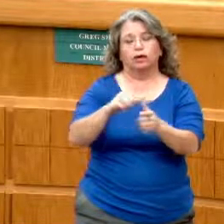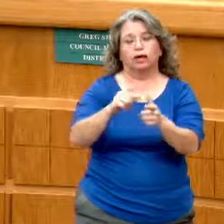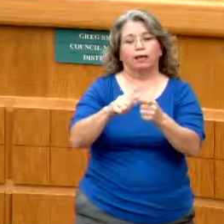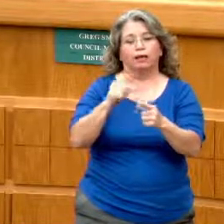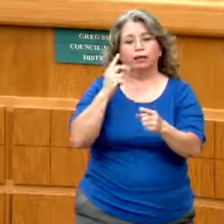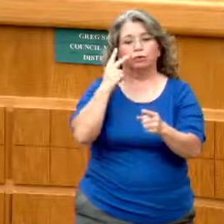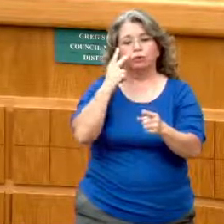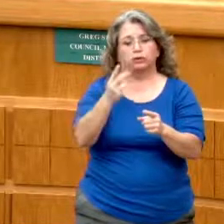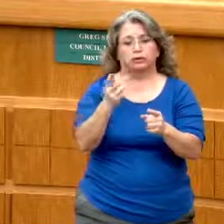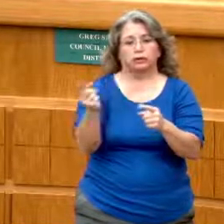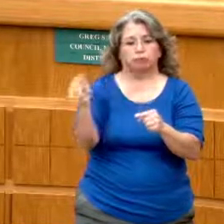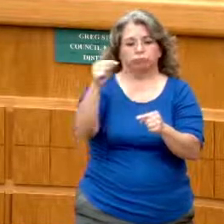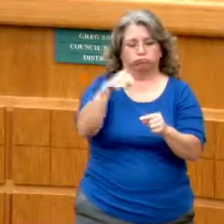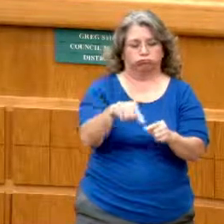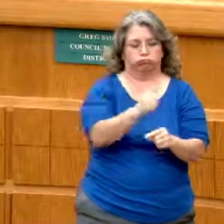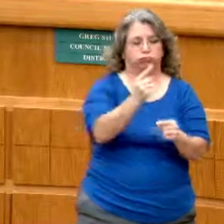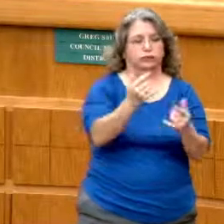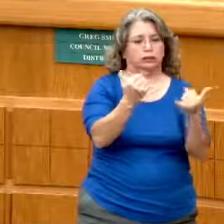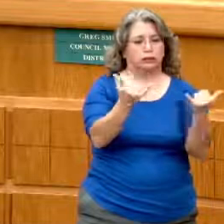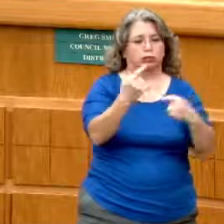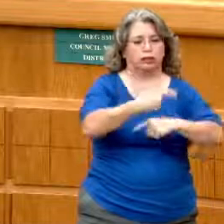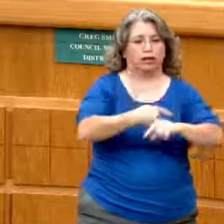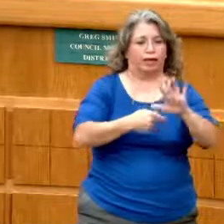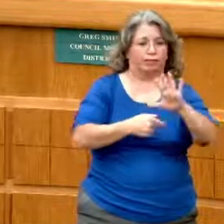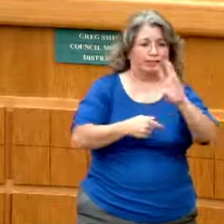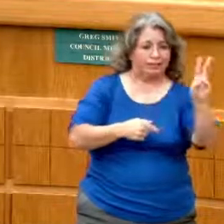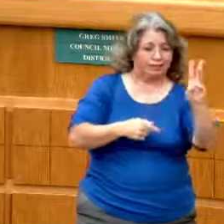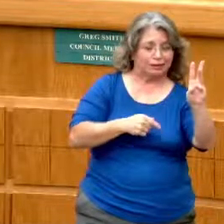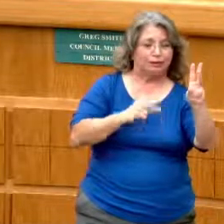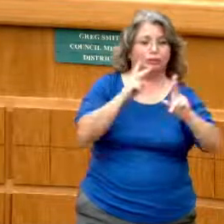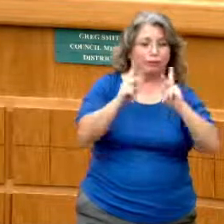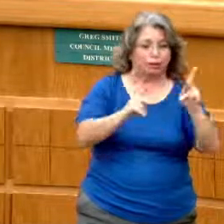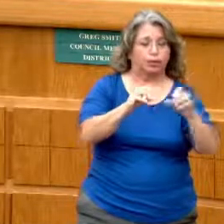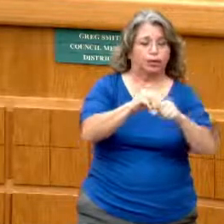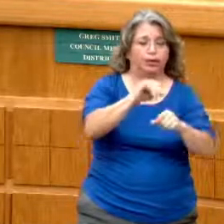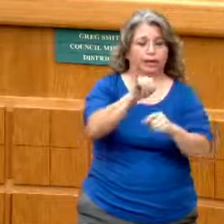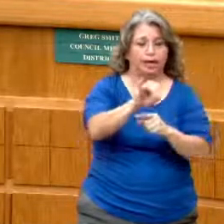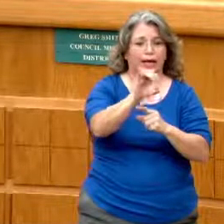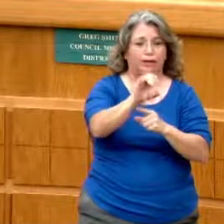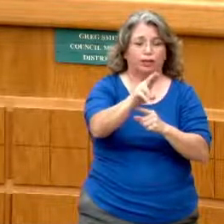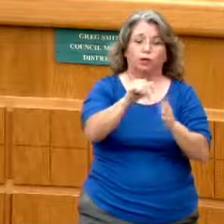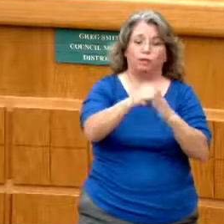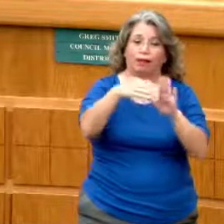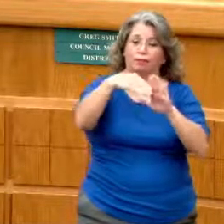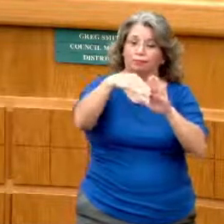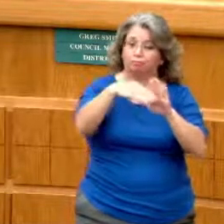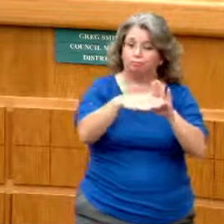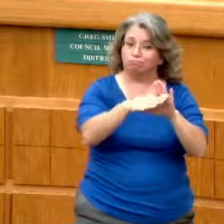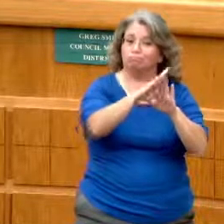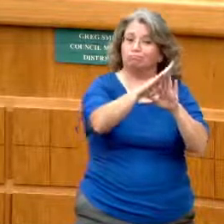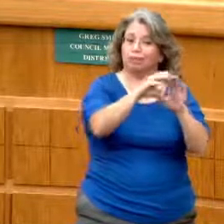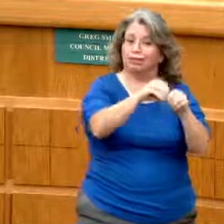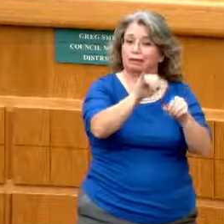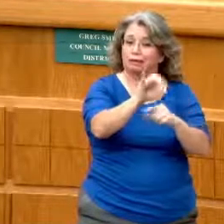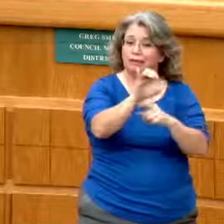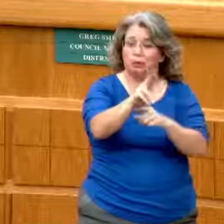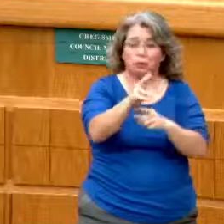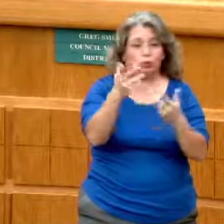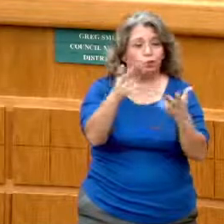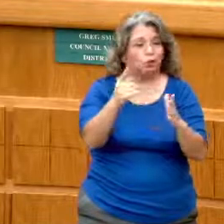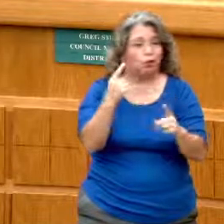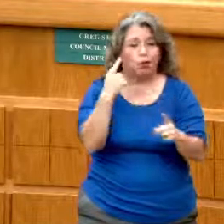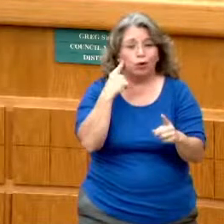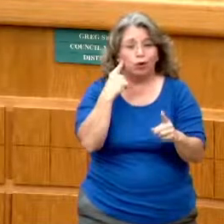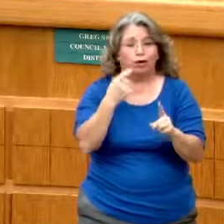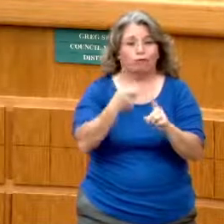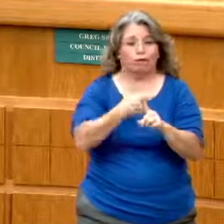see, as of today, 56 cases in the ICU. So an upward trend in the ICU, and we've all heard about the lag